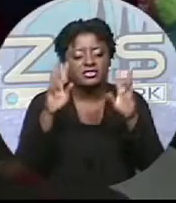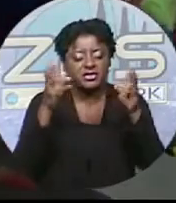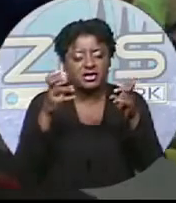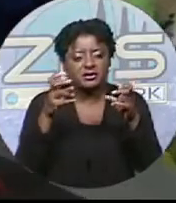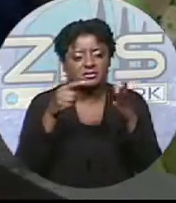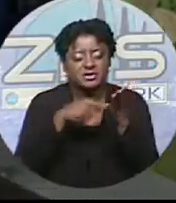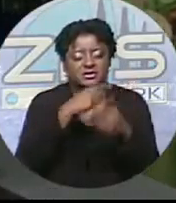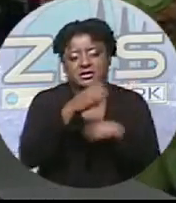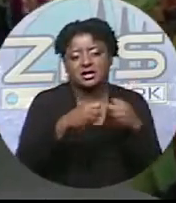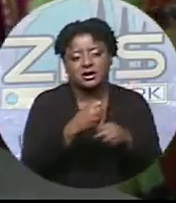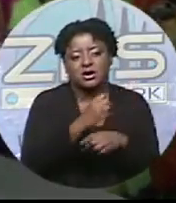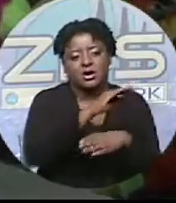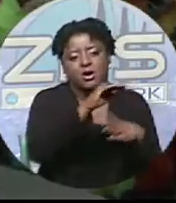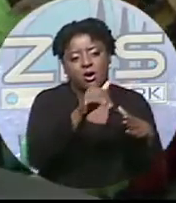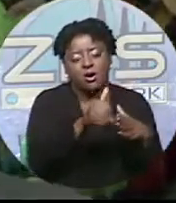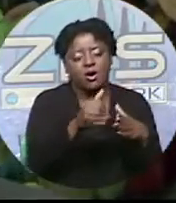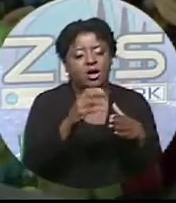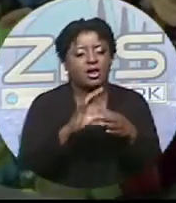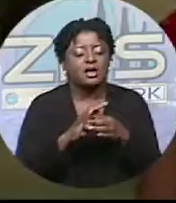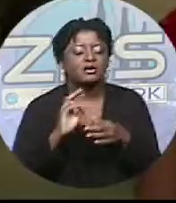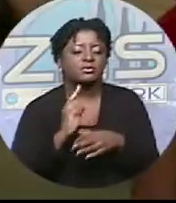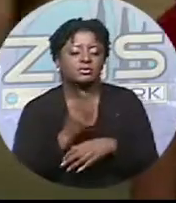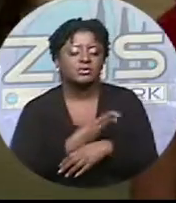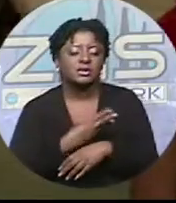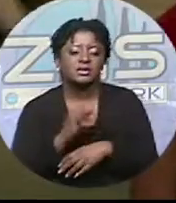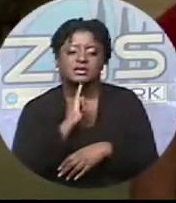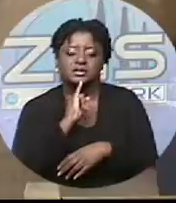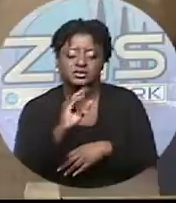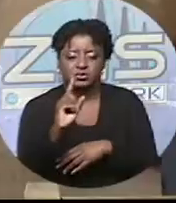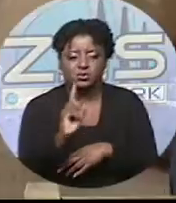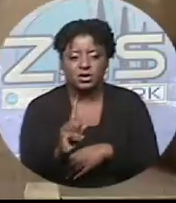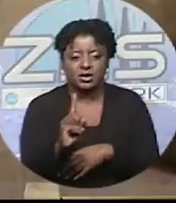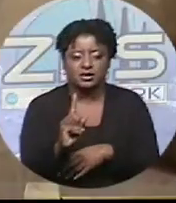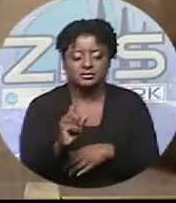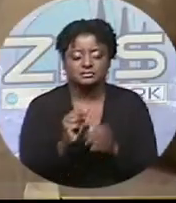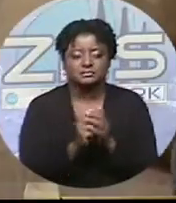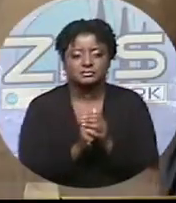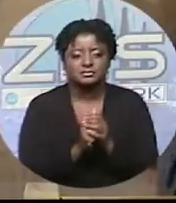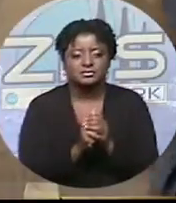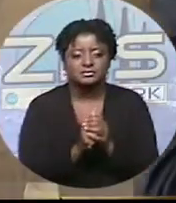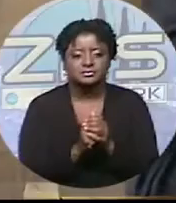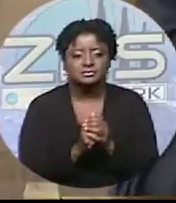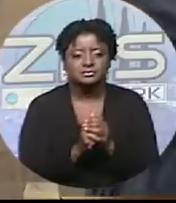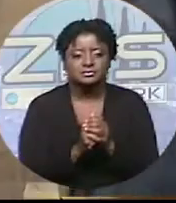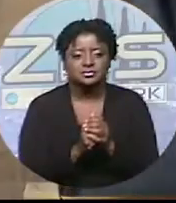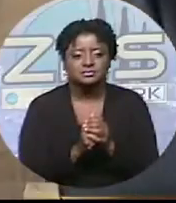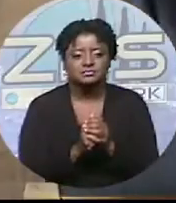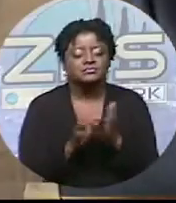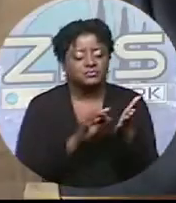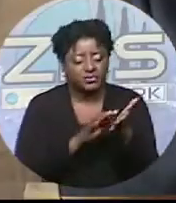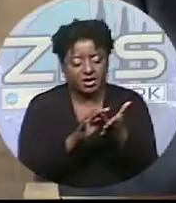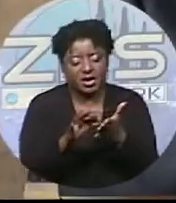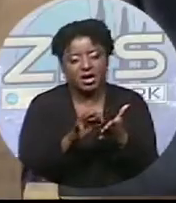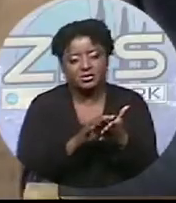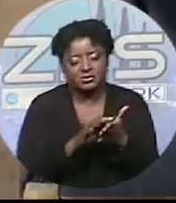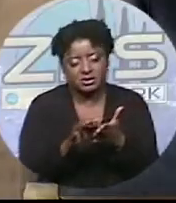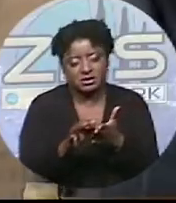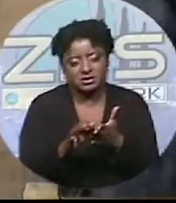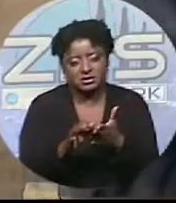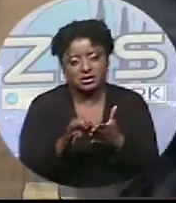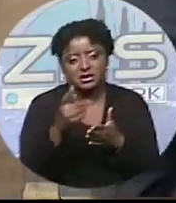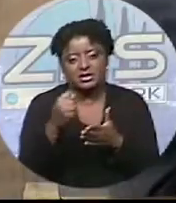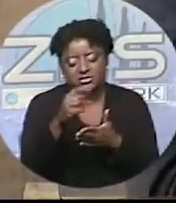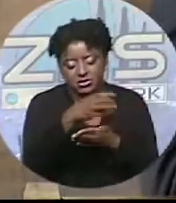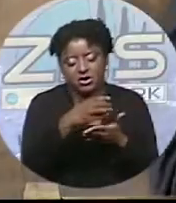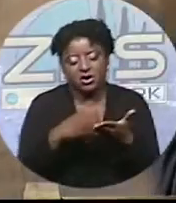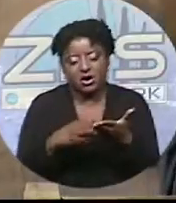all of we as one, Minister Davis invited them to count the cost. Counting the cost means you have to understand what